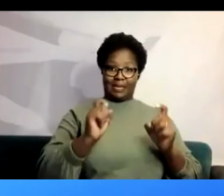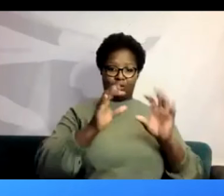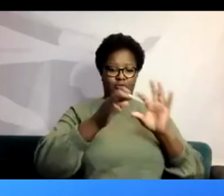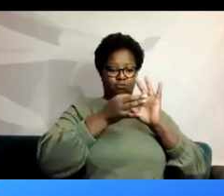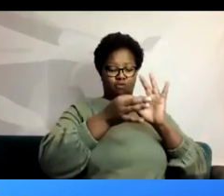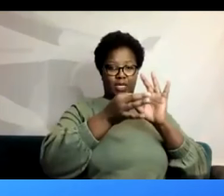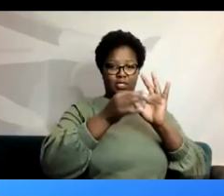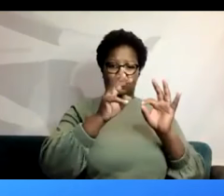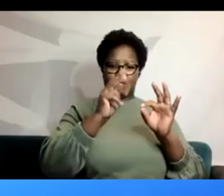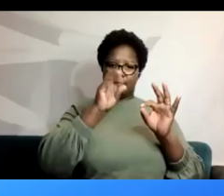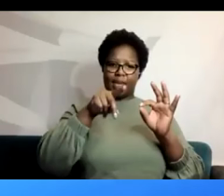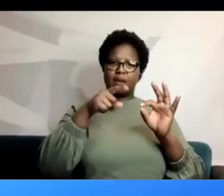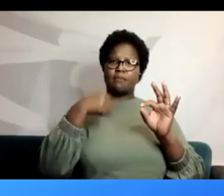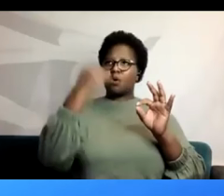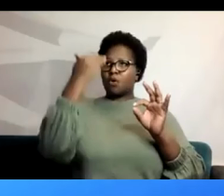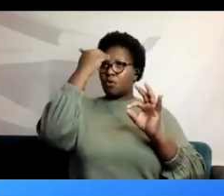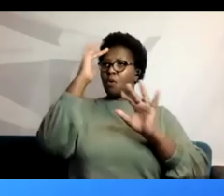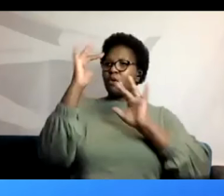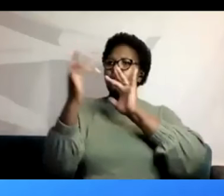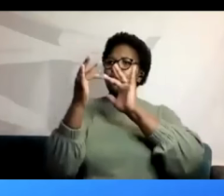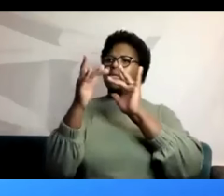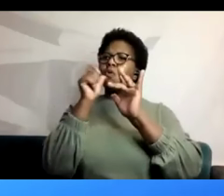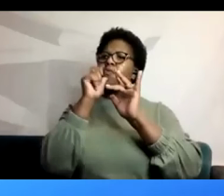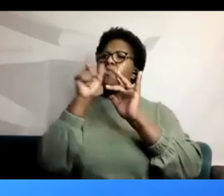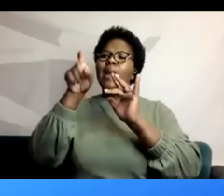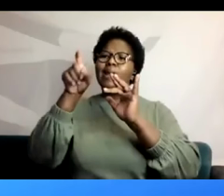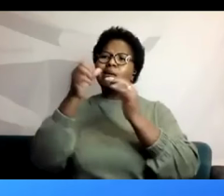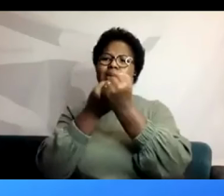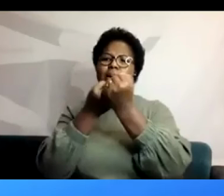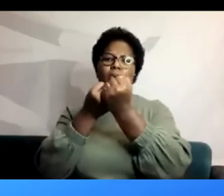support. Next slide, please.